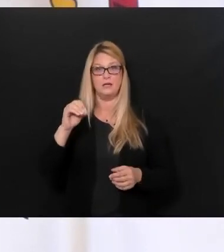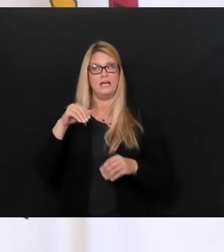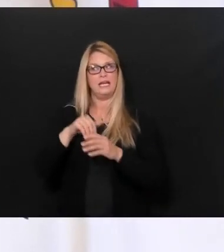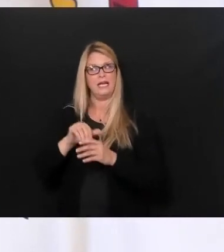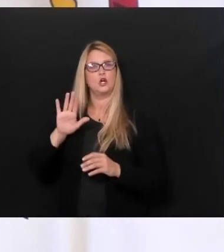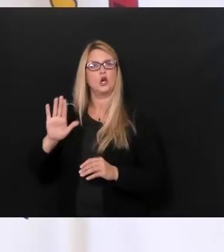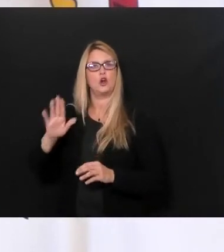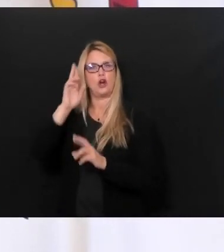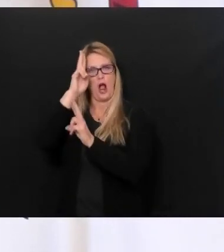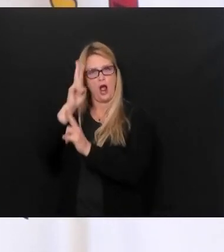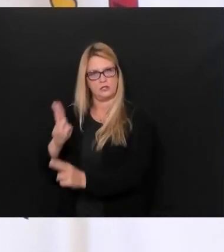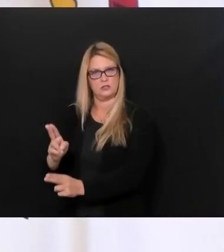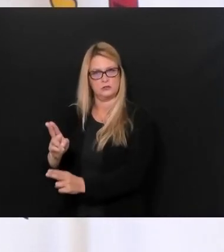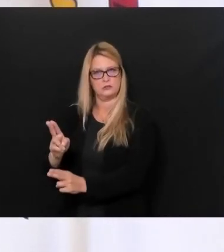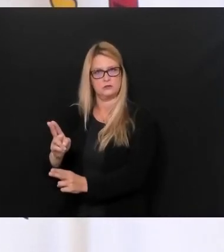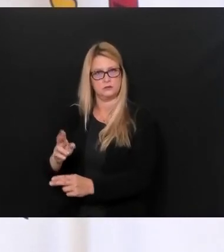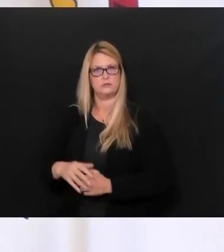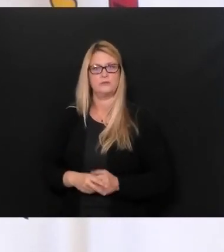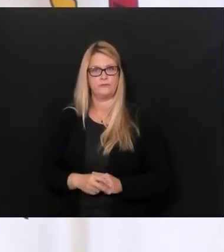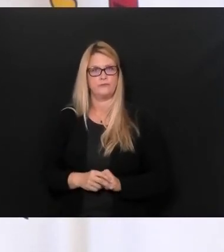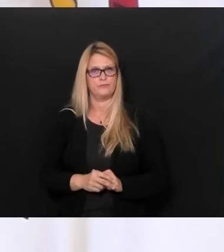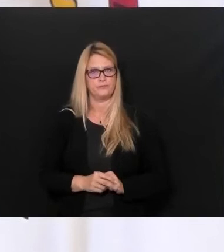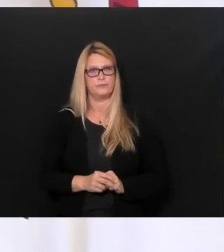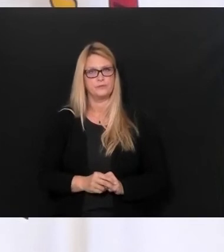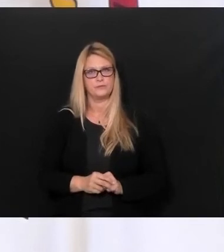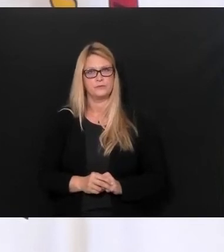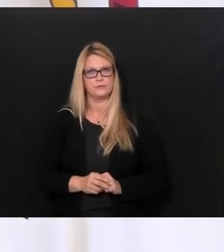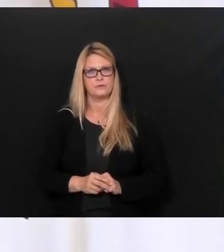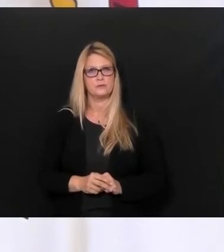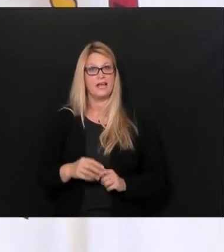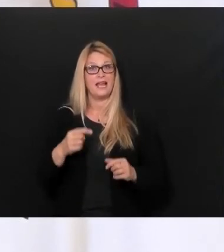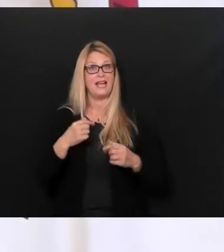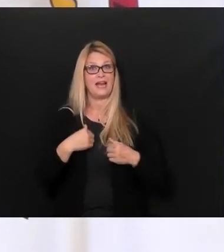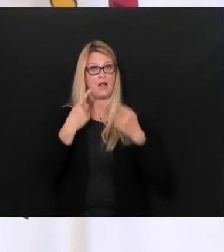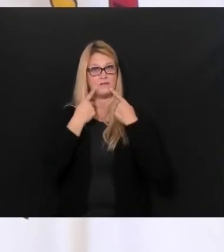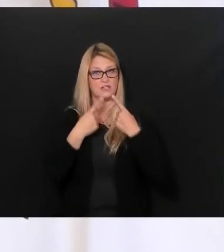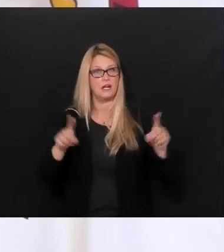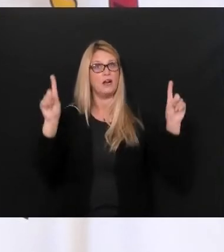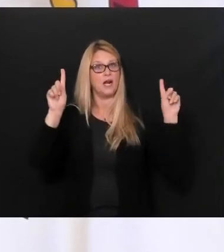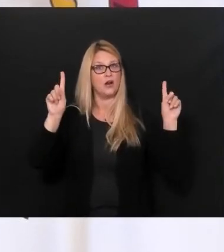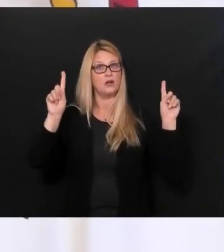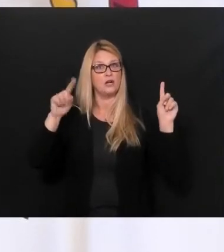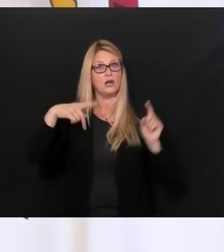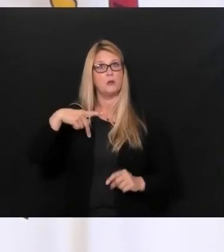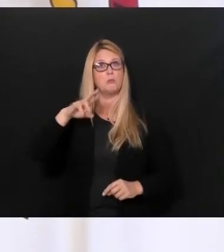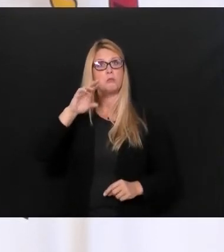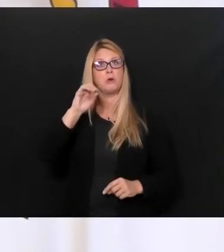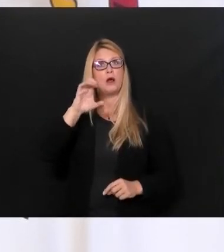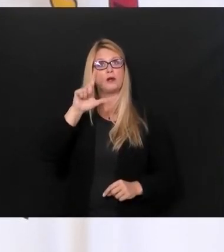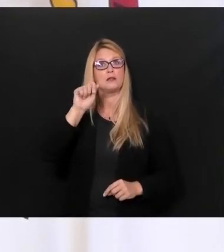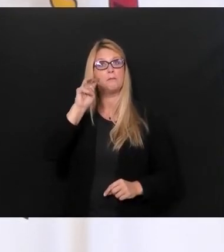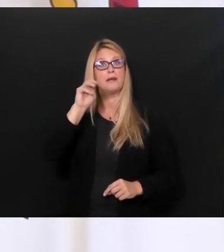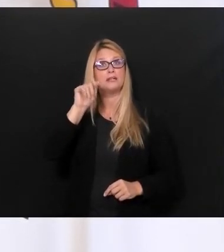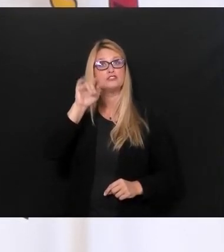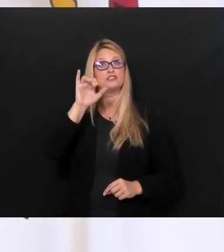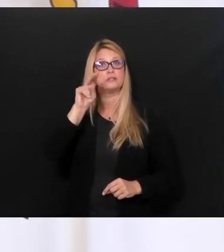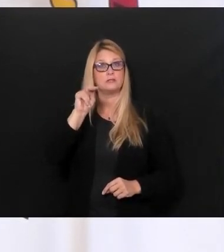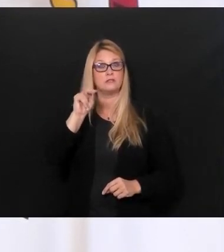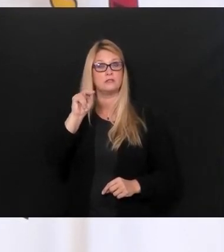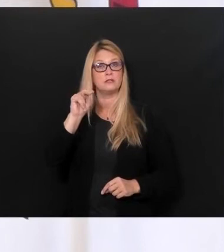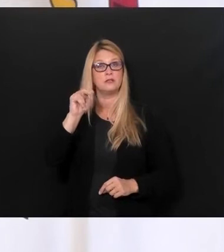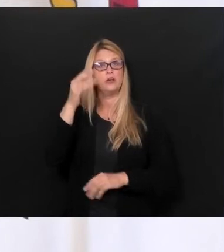honor. And I have issued a proclamation today, you know, of the lowering